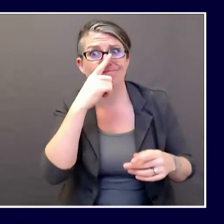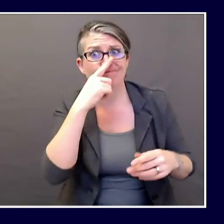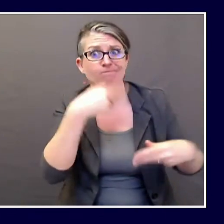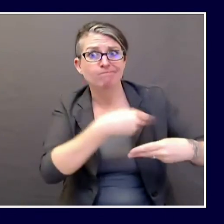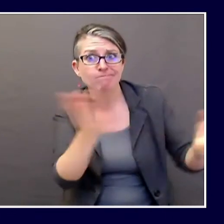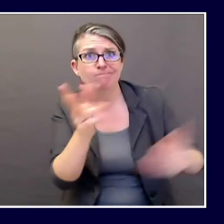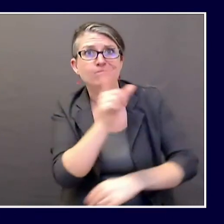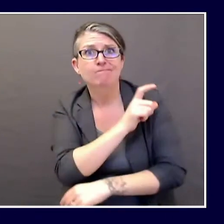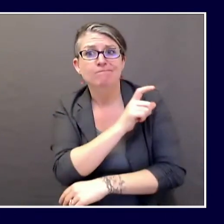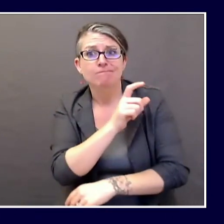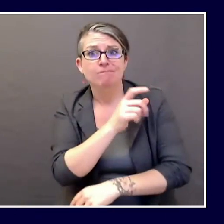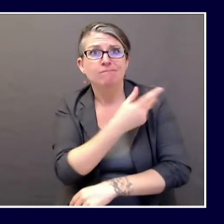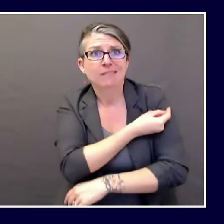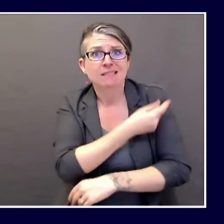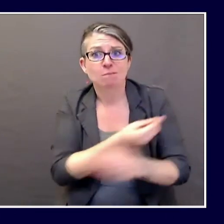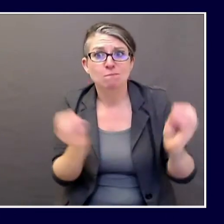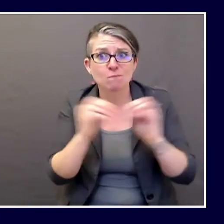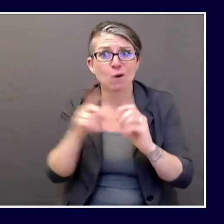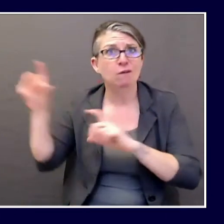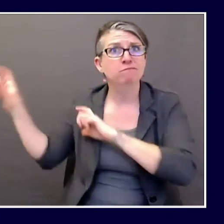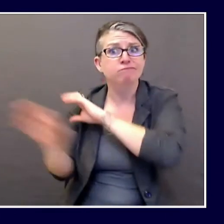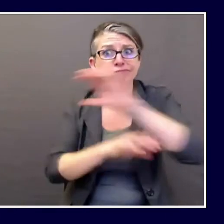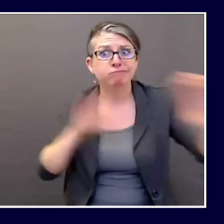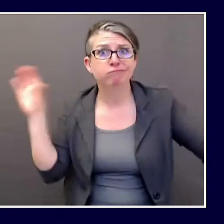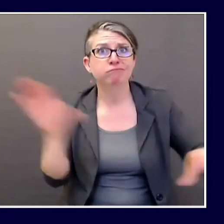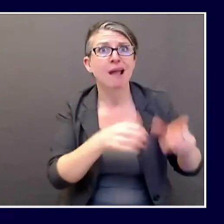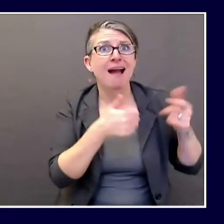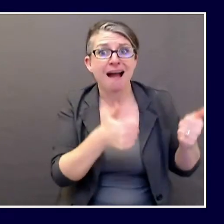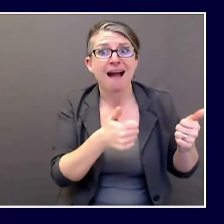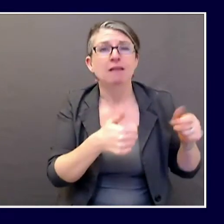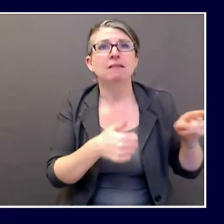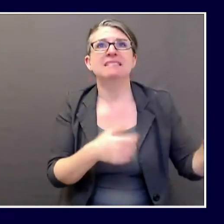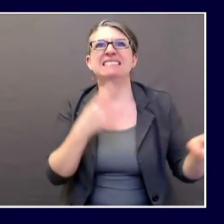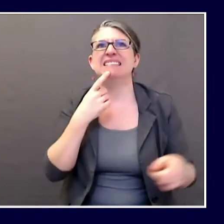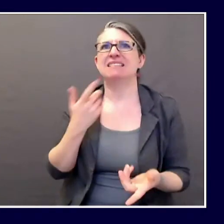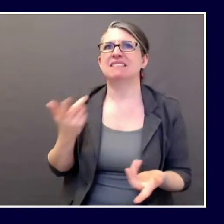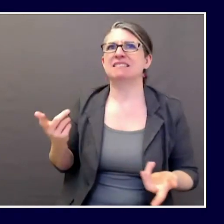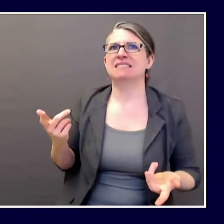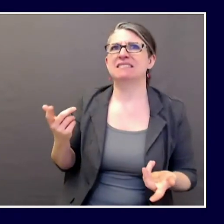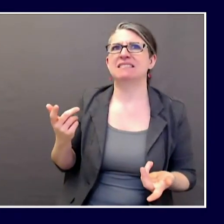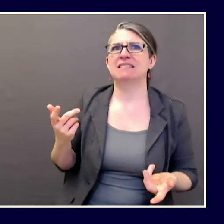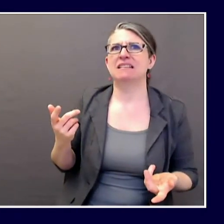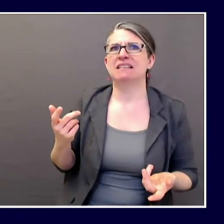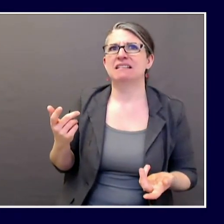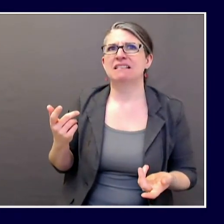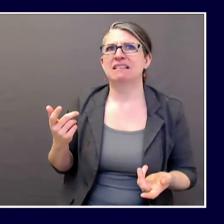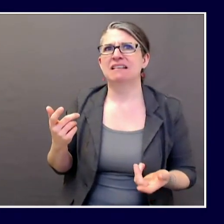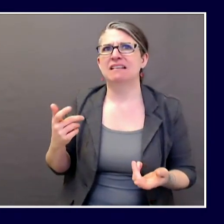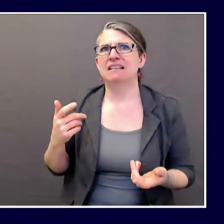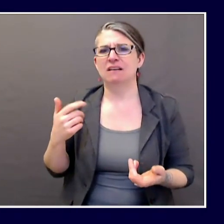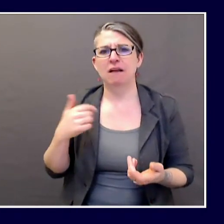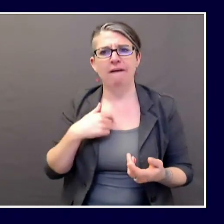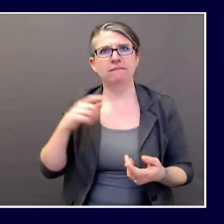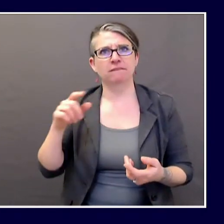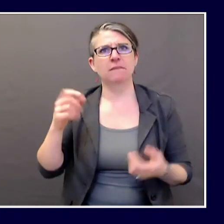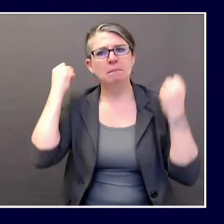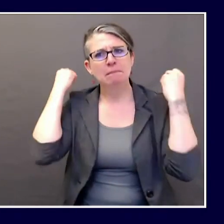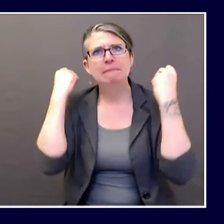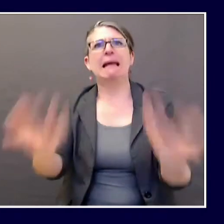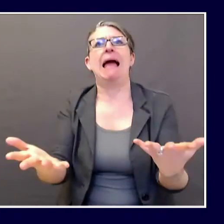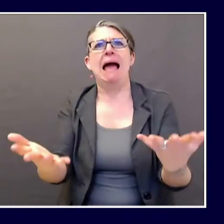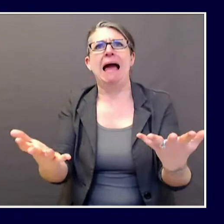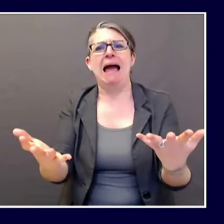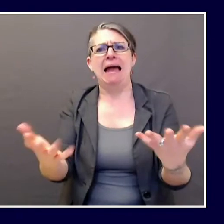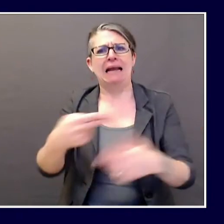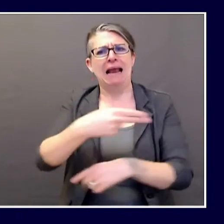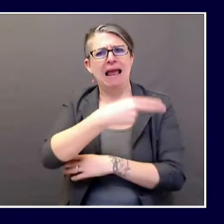respect to Walgreens and Hannaford's most recently, we have gone to them and said, these are the counties that we are particularly concerned about.